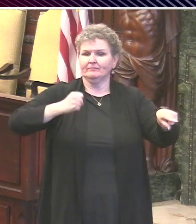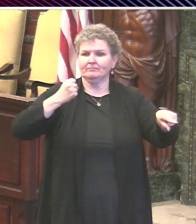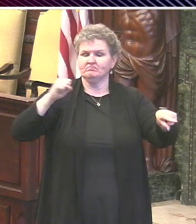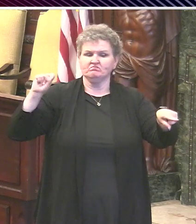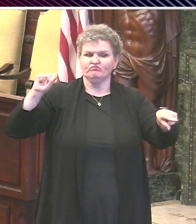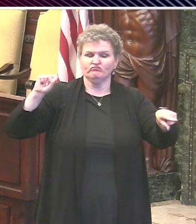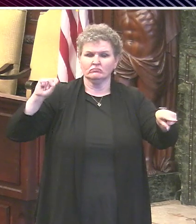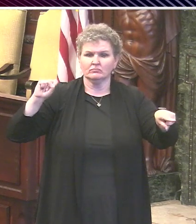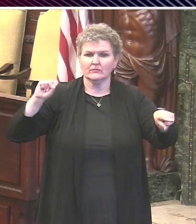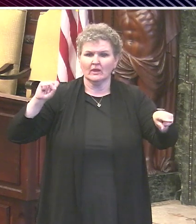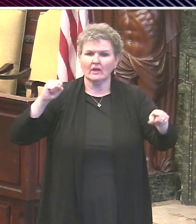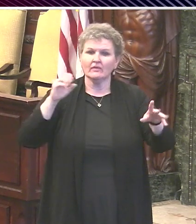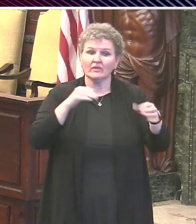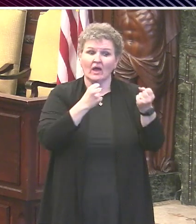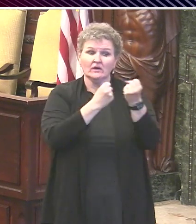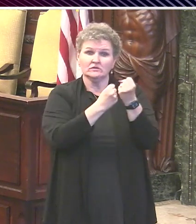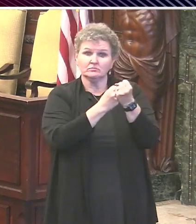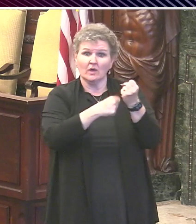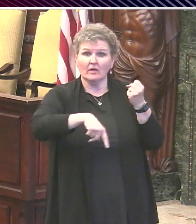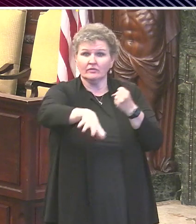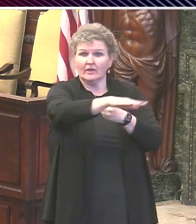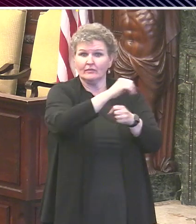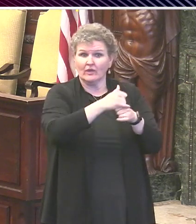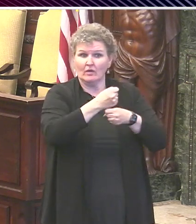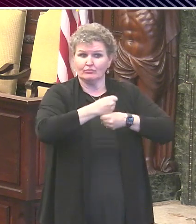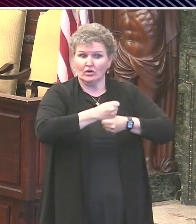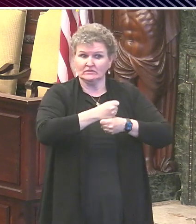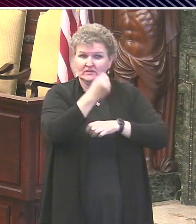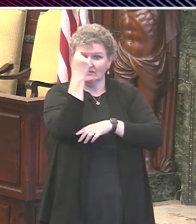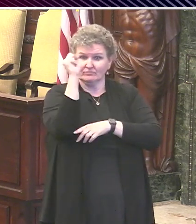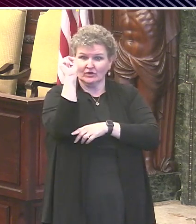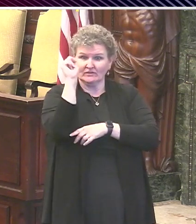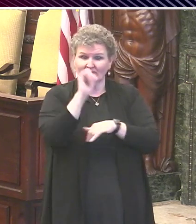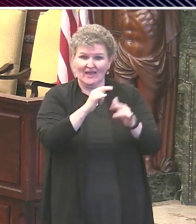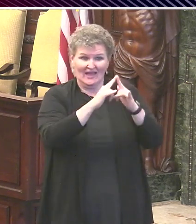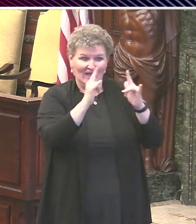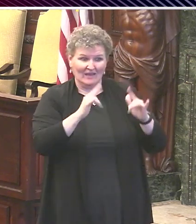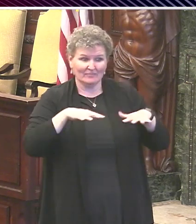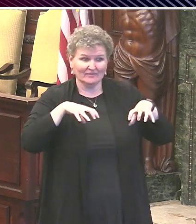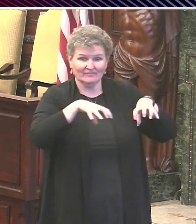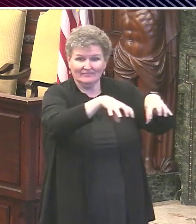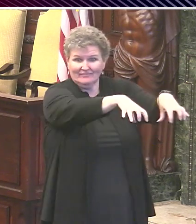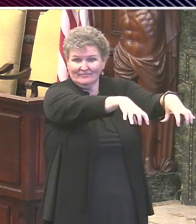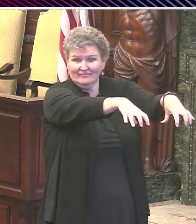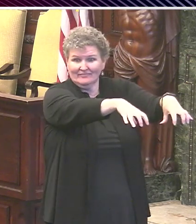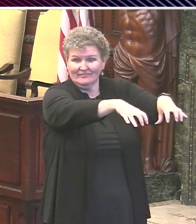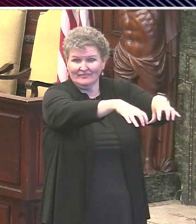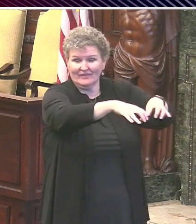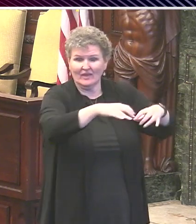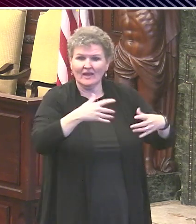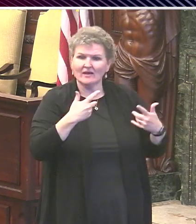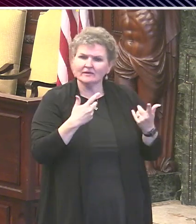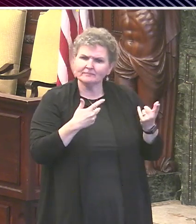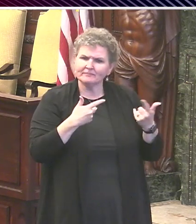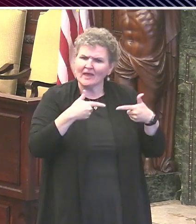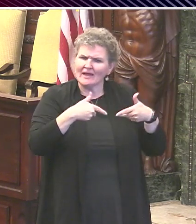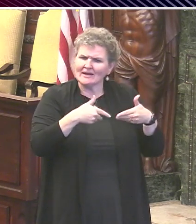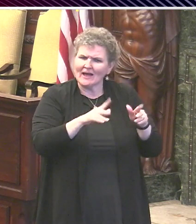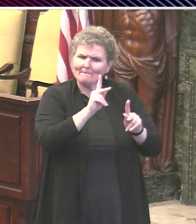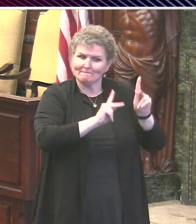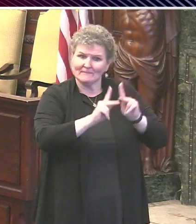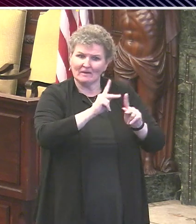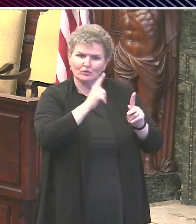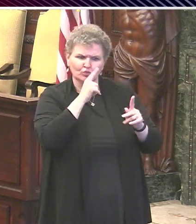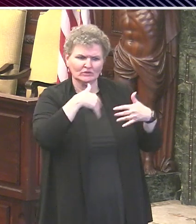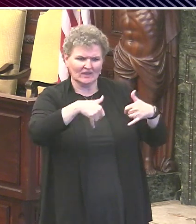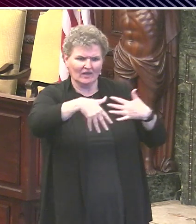sponsors or the leaders of the protest or the encampment, is to allowing our folks our outreach folks to interact with